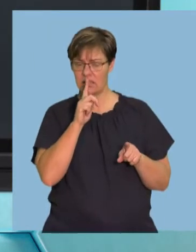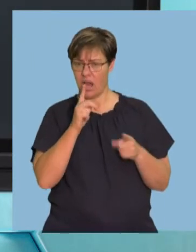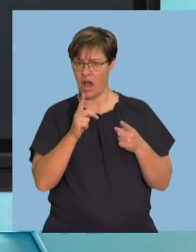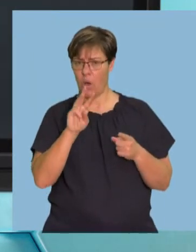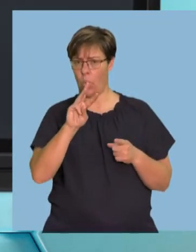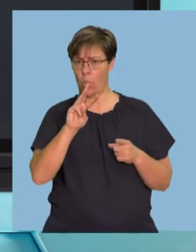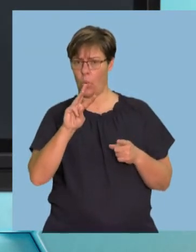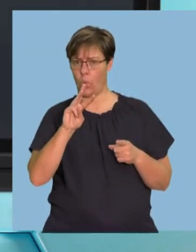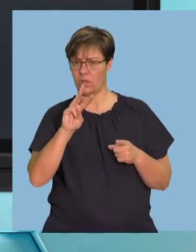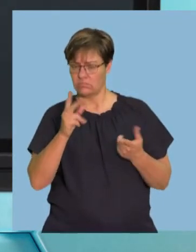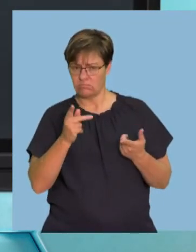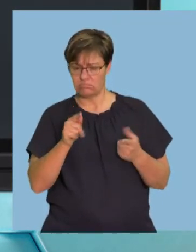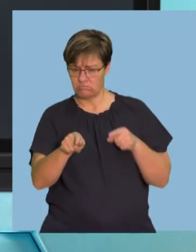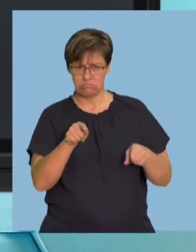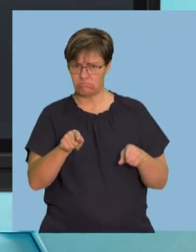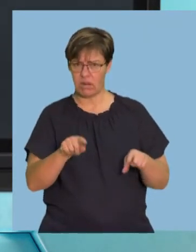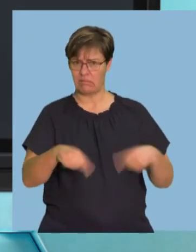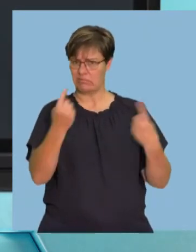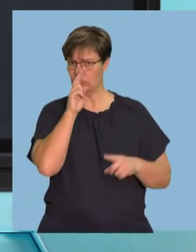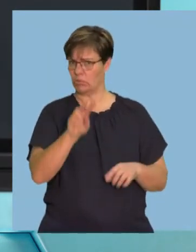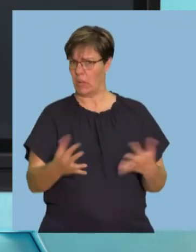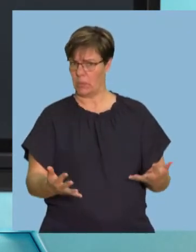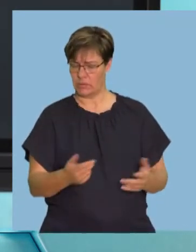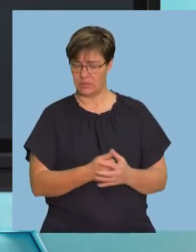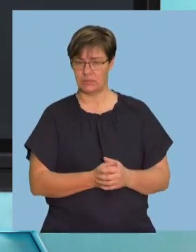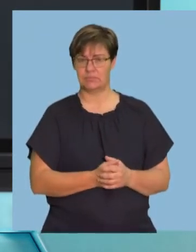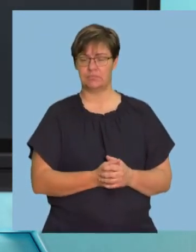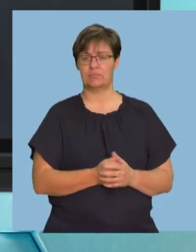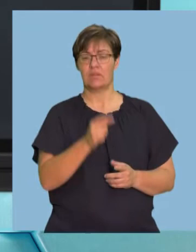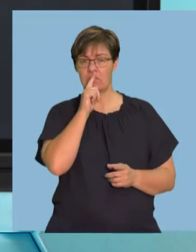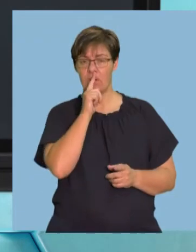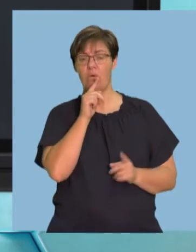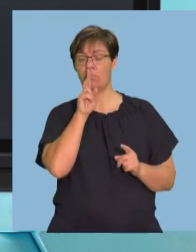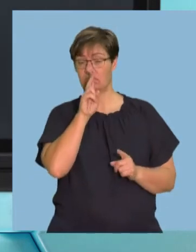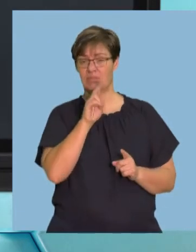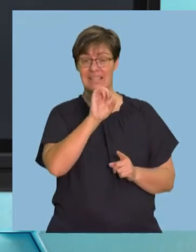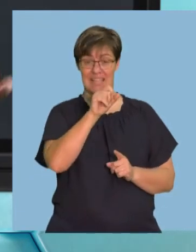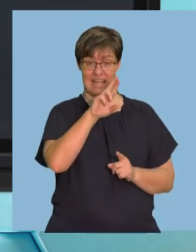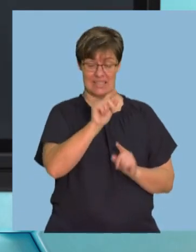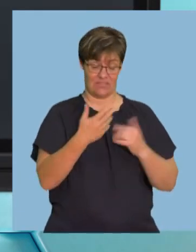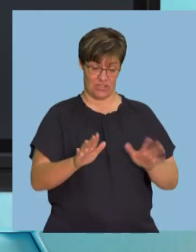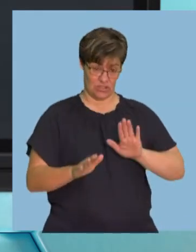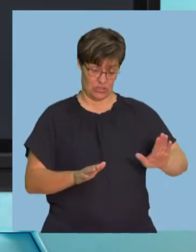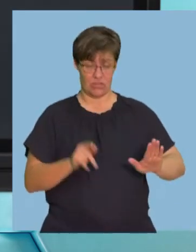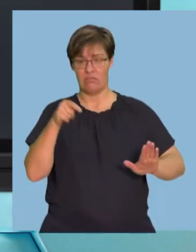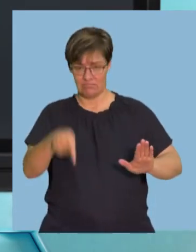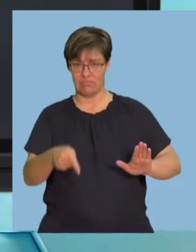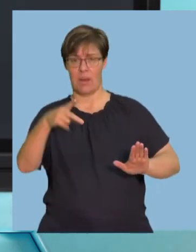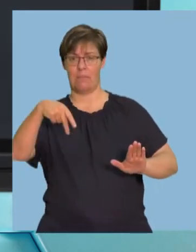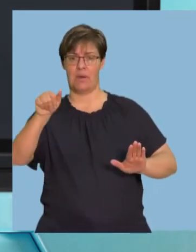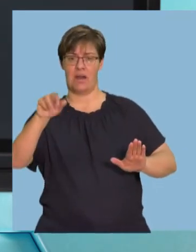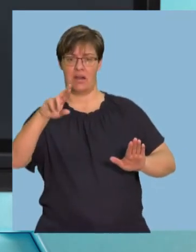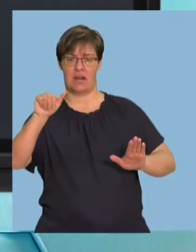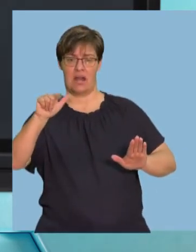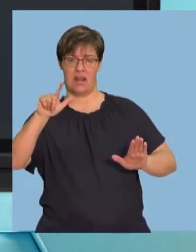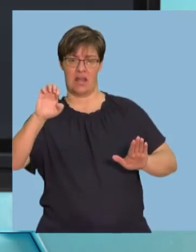works out in that circuit. Now let's shift our attention to a parallel circuit, but using the very same measurements